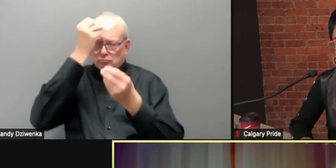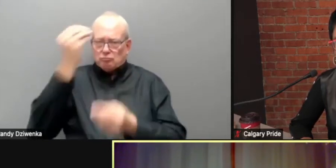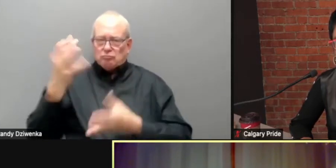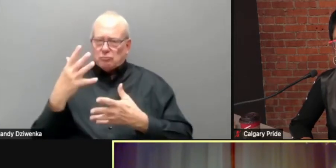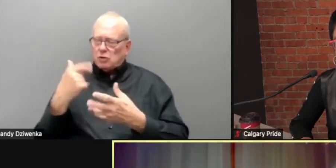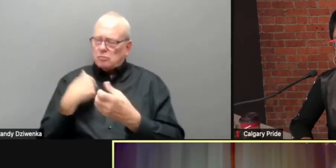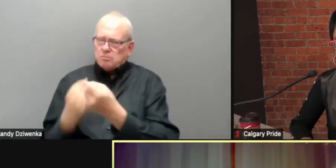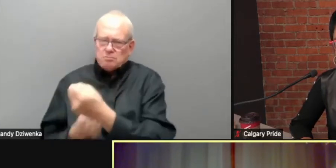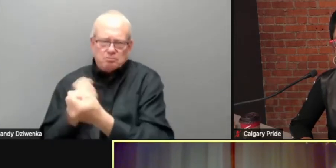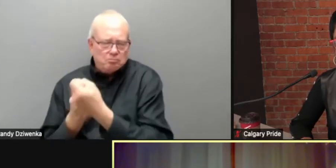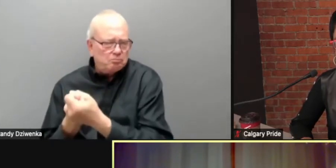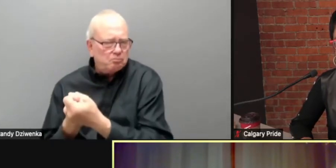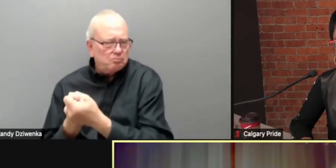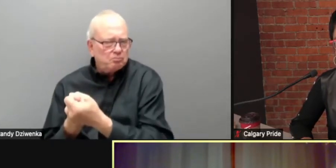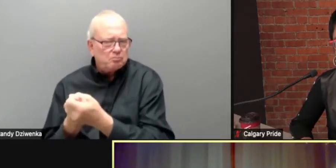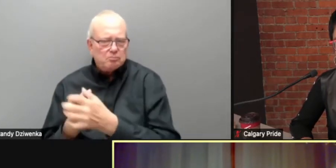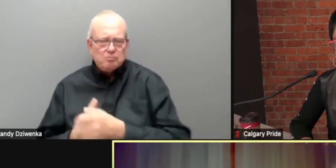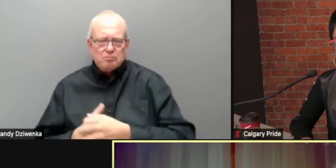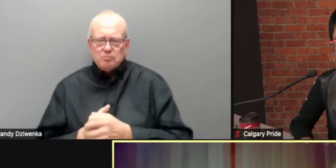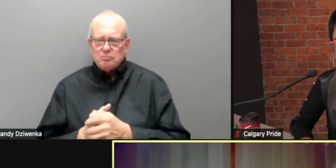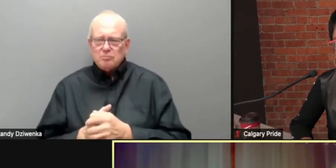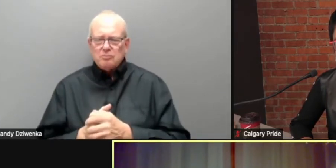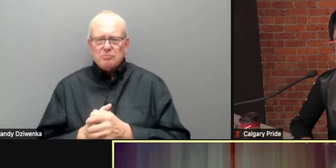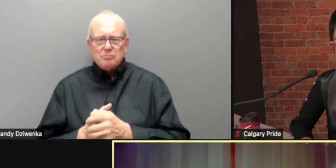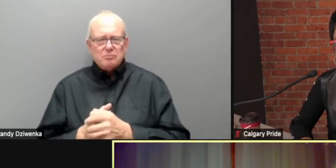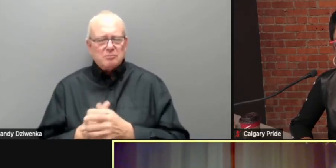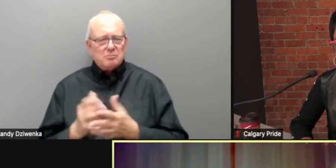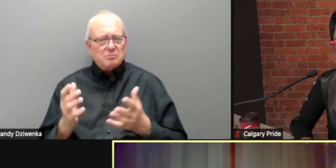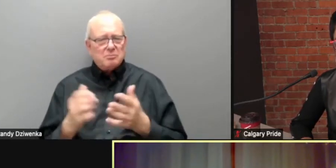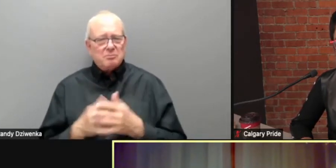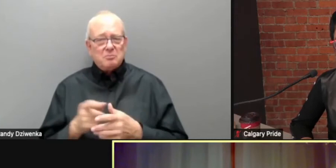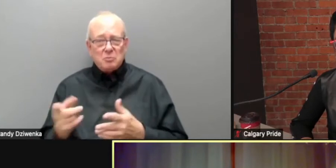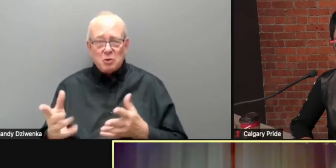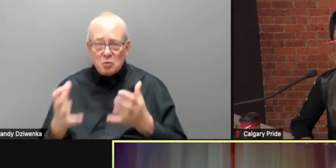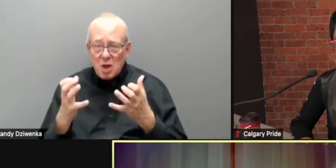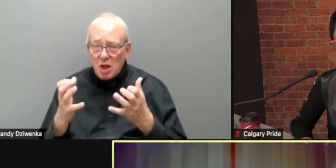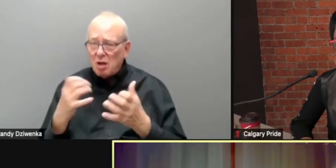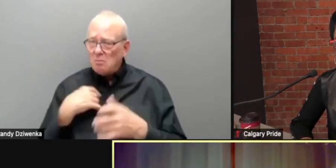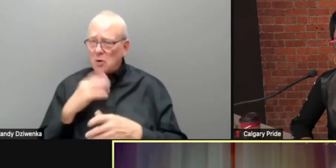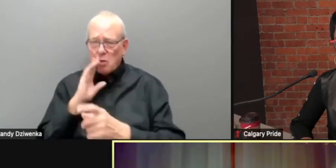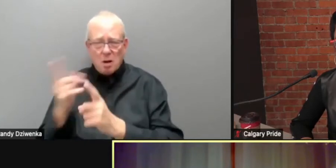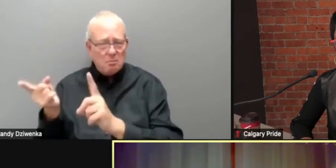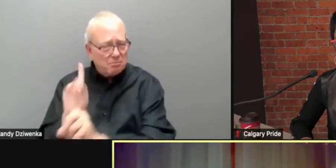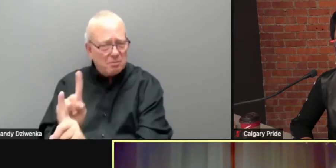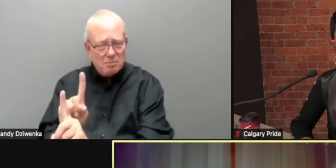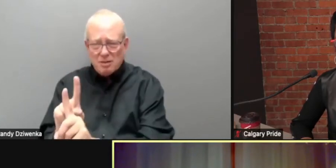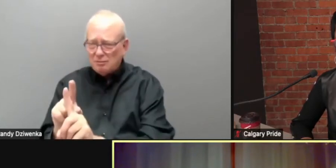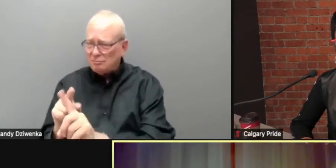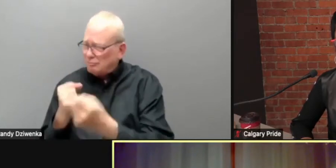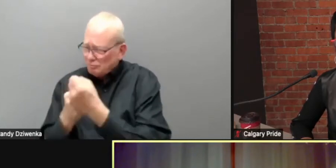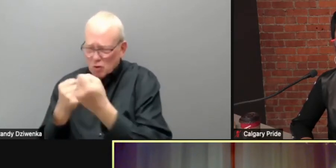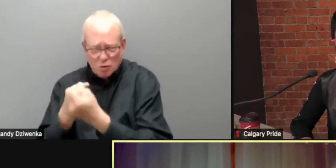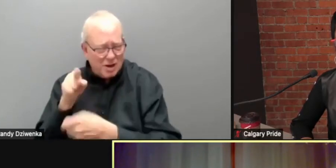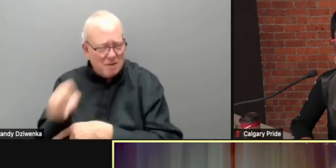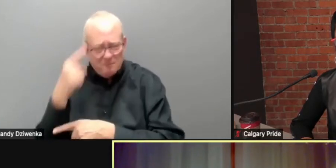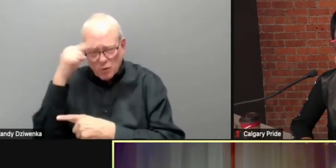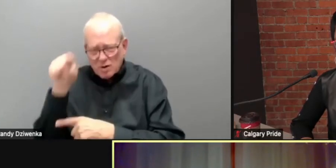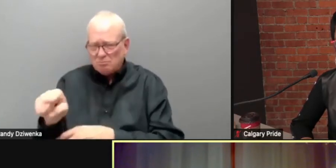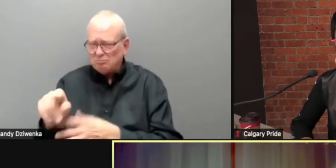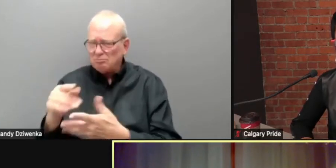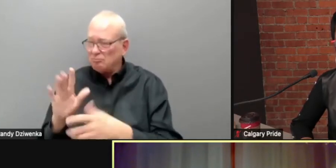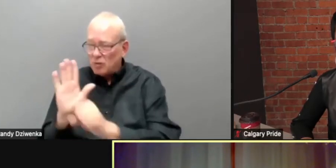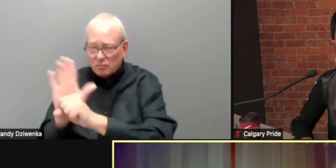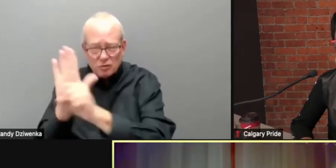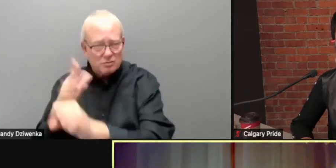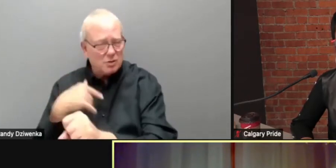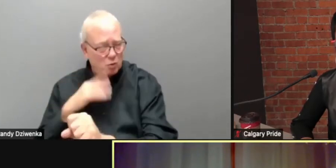want to work with. If you want us by your side or behind you, they're both. And we will face not only the community, we